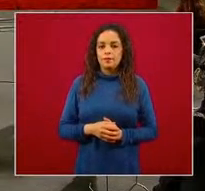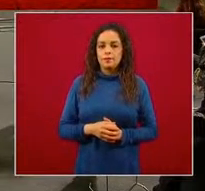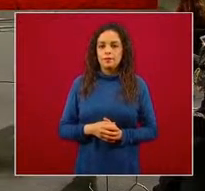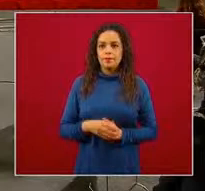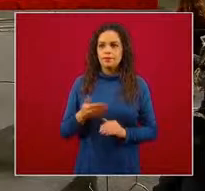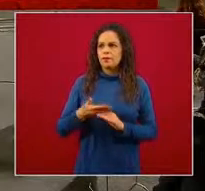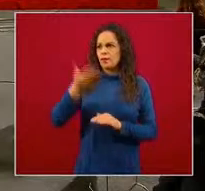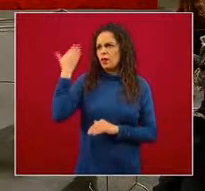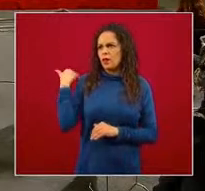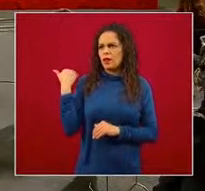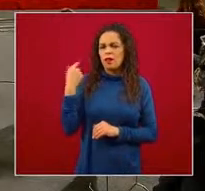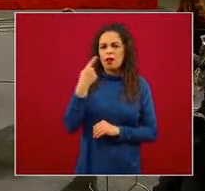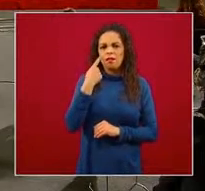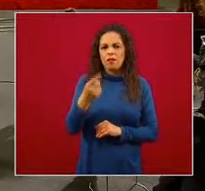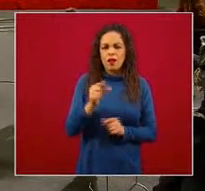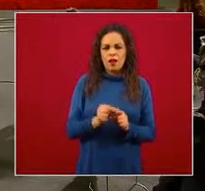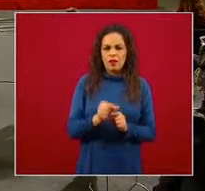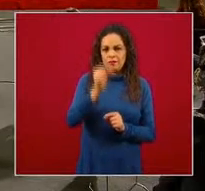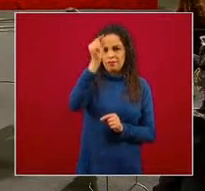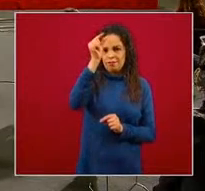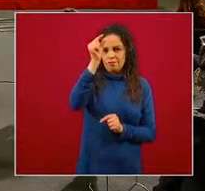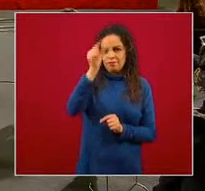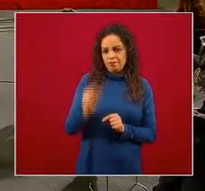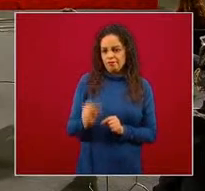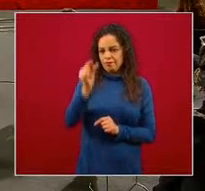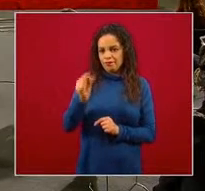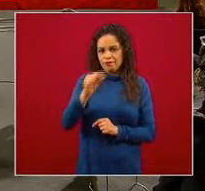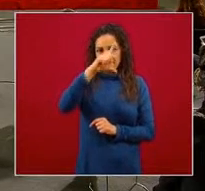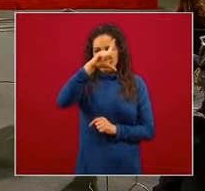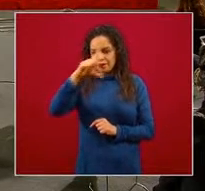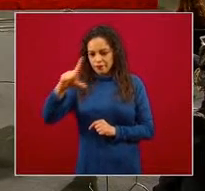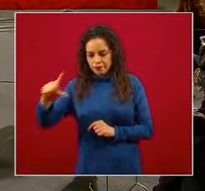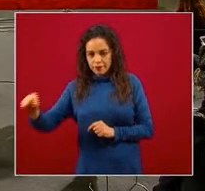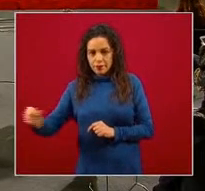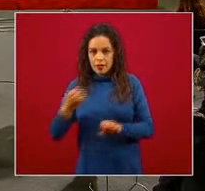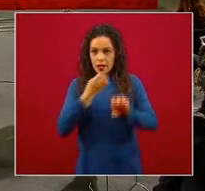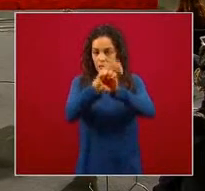The other day, you presented some graphs with the trends